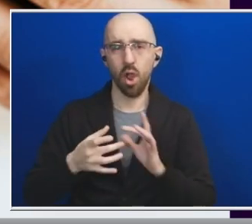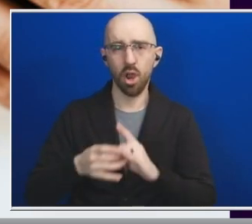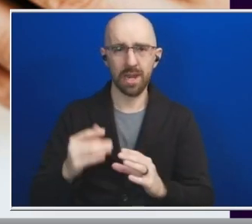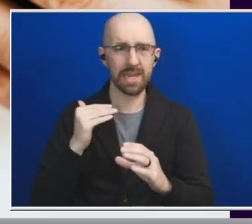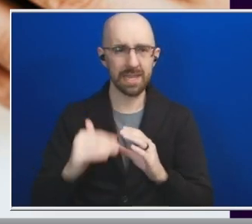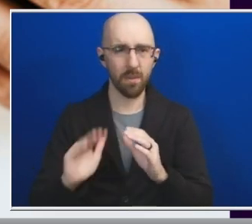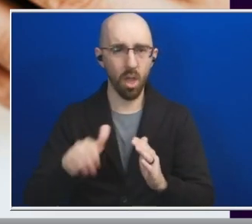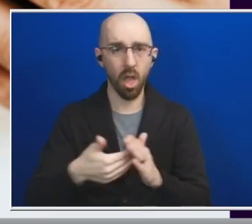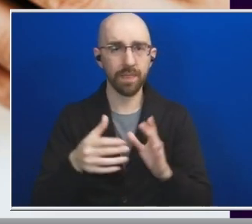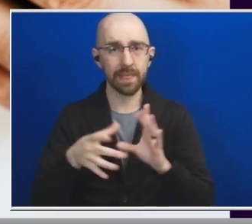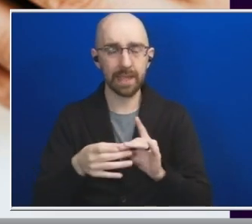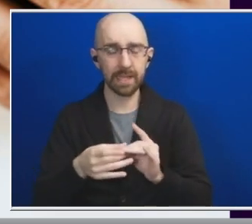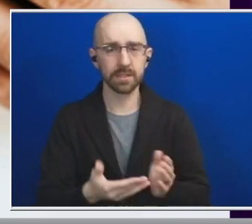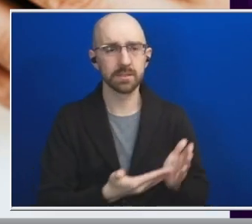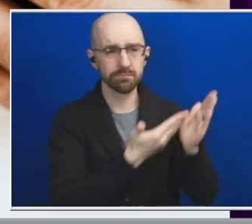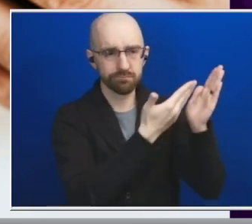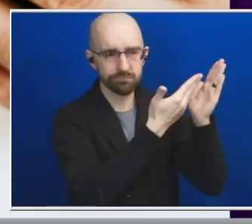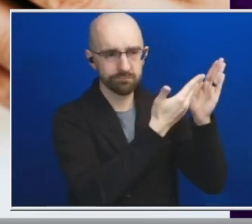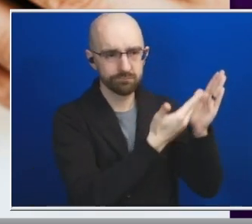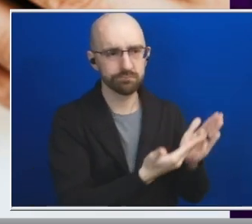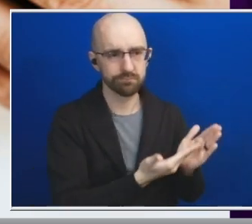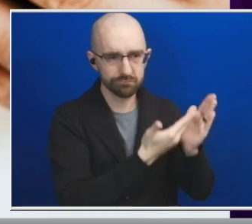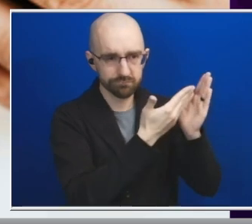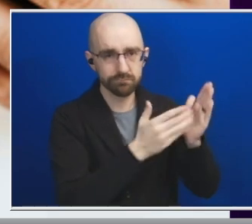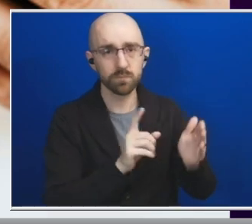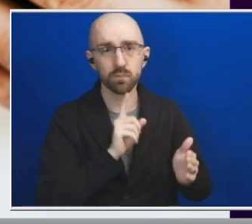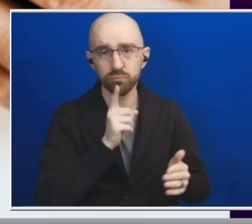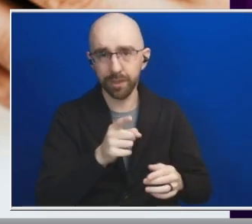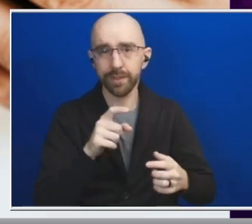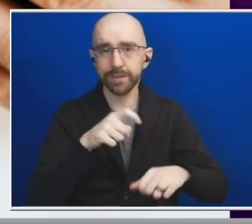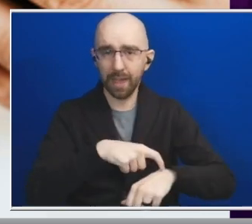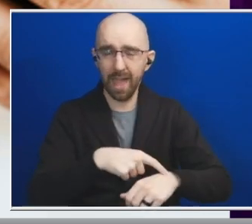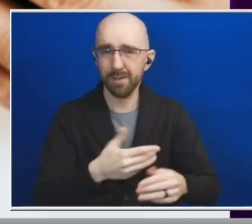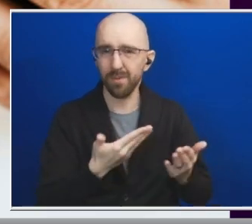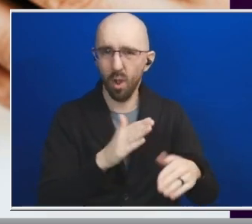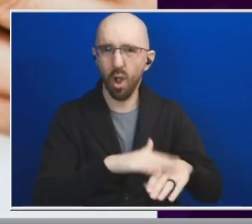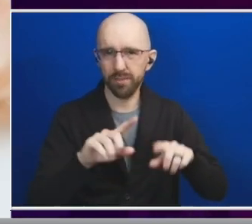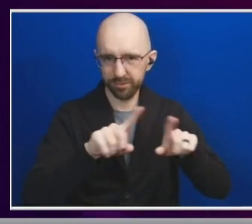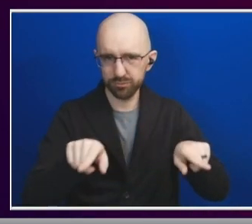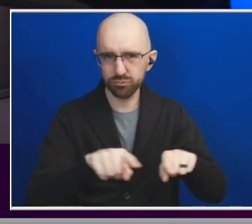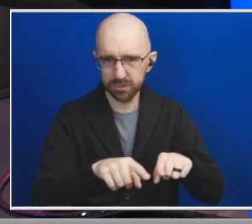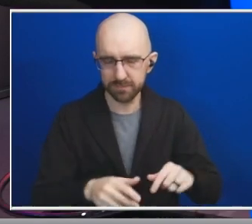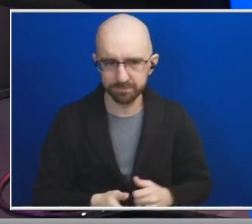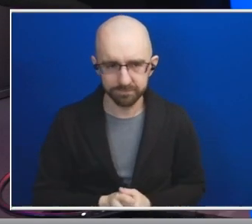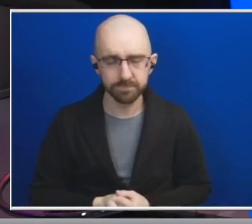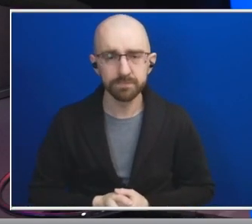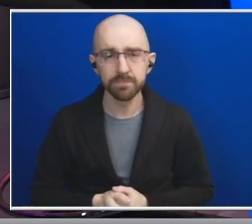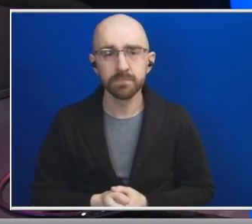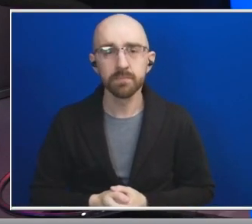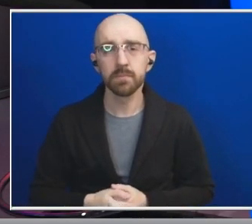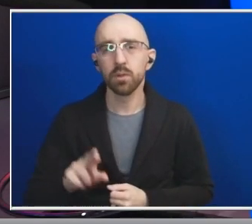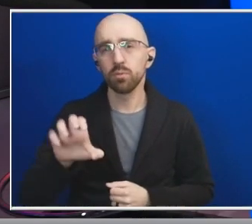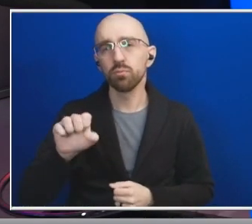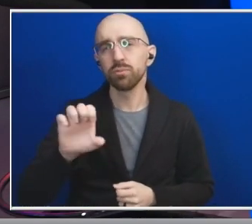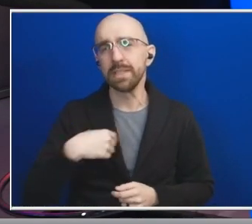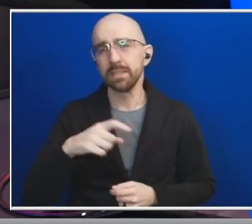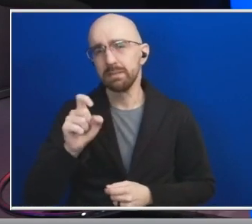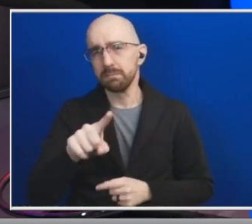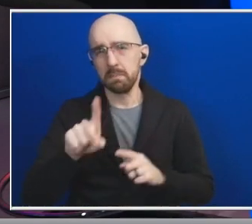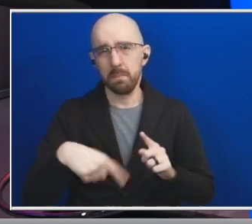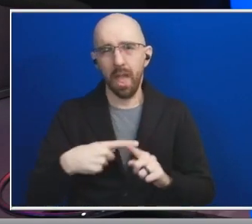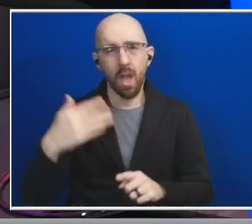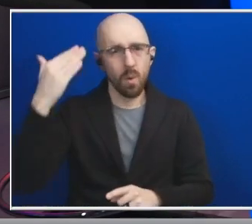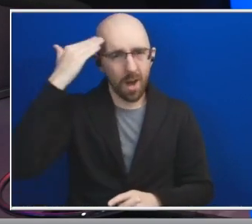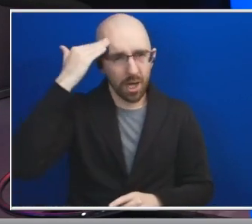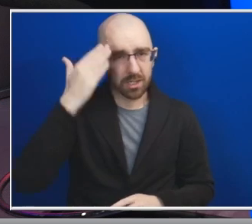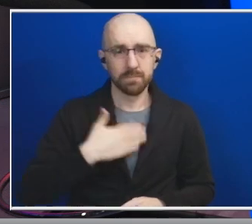can connect with us in real time right there on your screen. Reese, I have a question for you about awareness. My mom has said that when